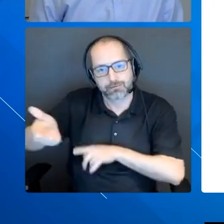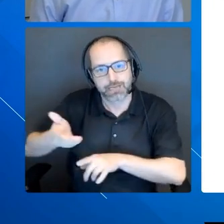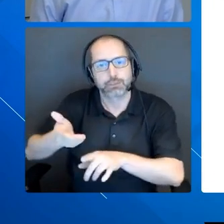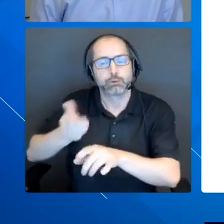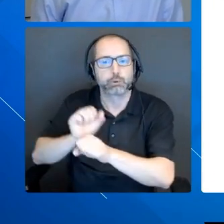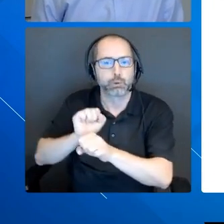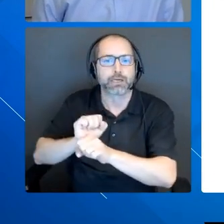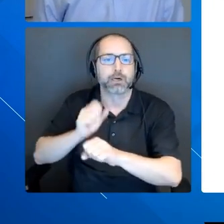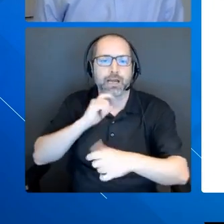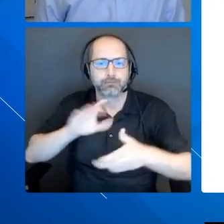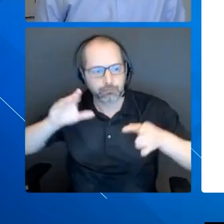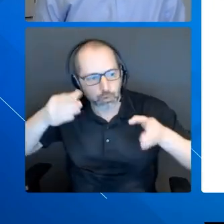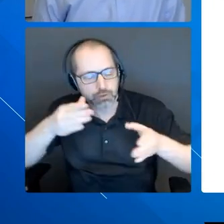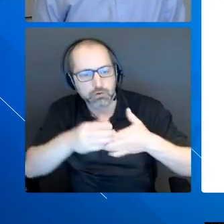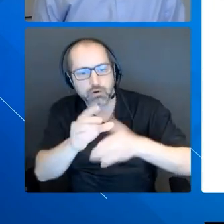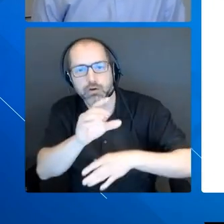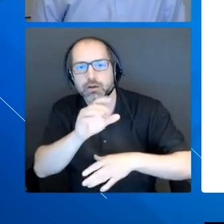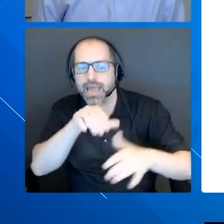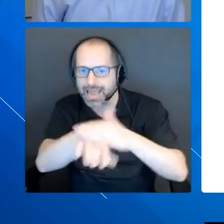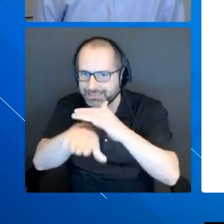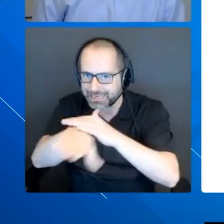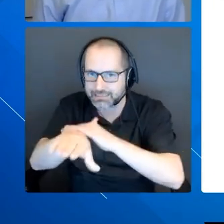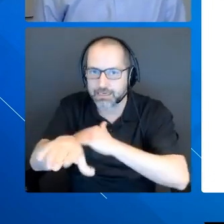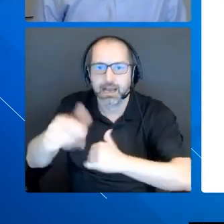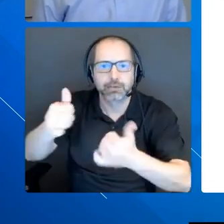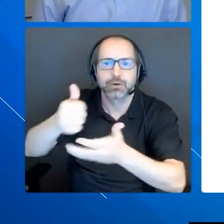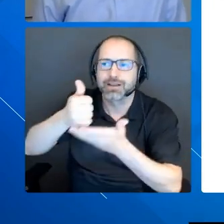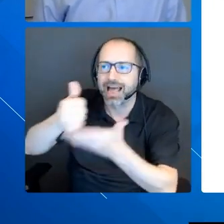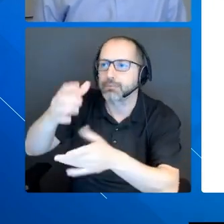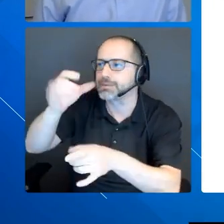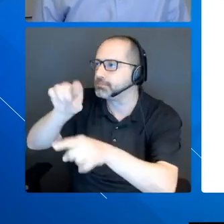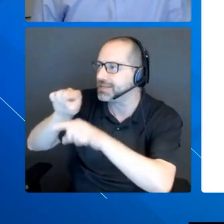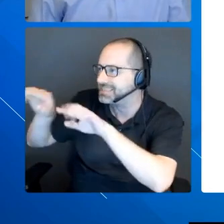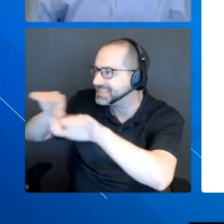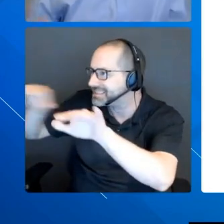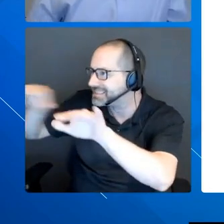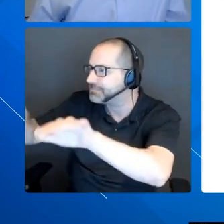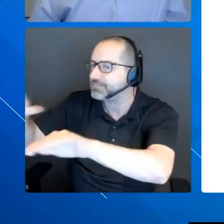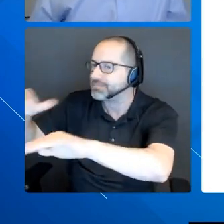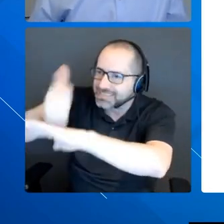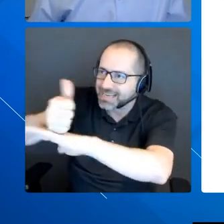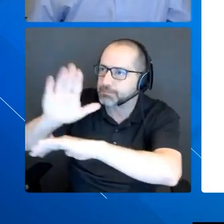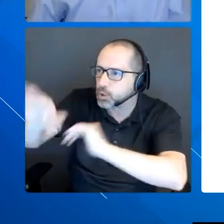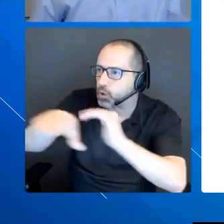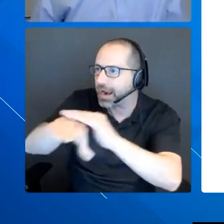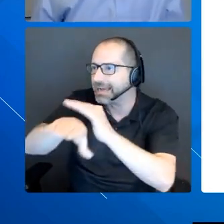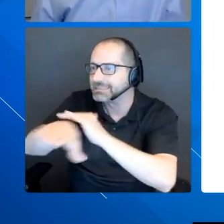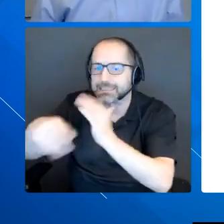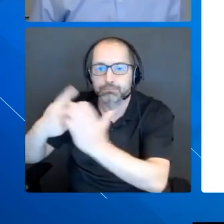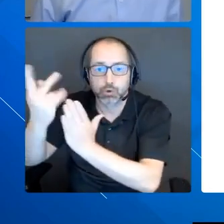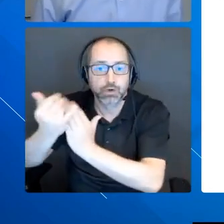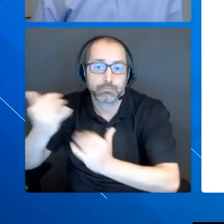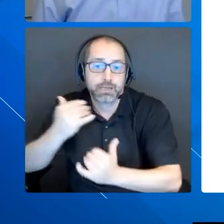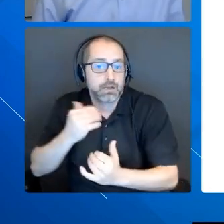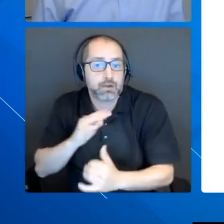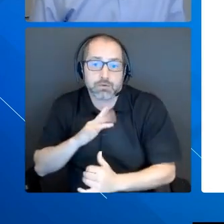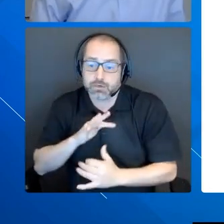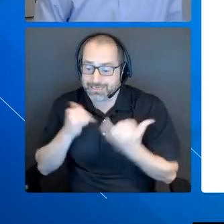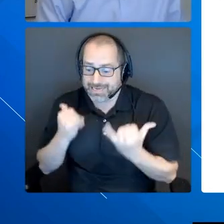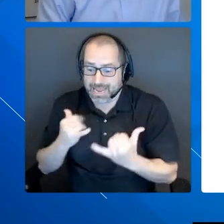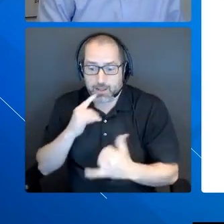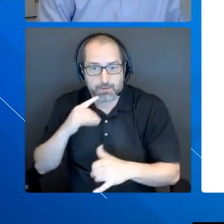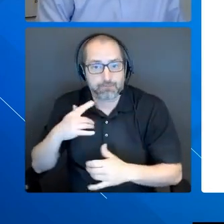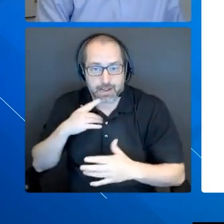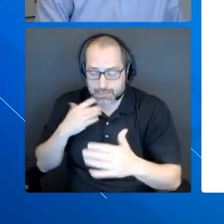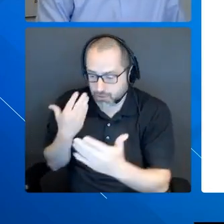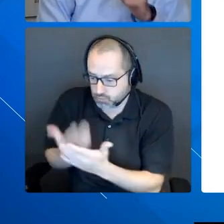It's all I've done. I try to help companies create their accessibility programs. And thankfully now I'm at a place that has completely embraced it and